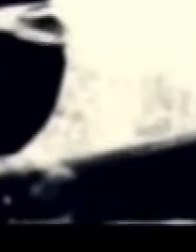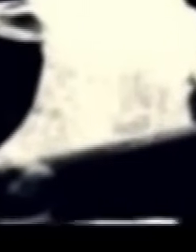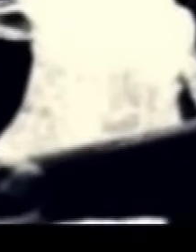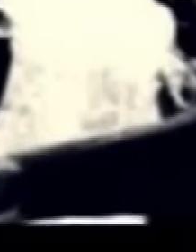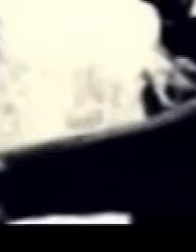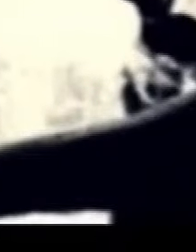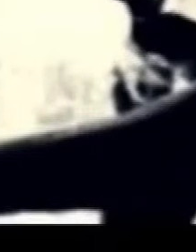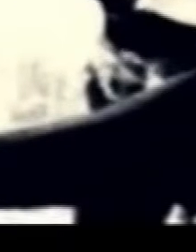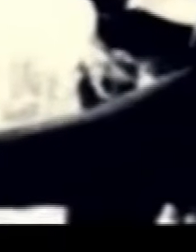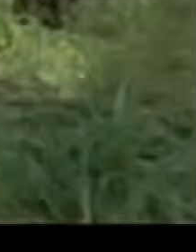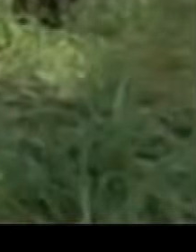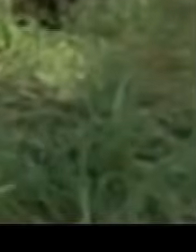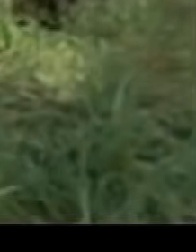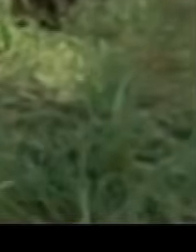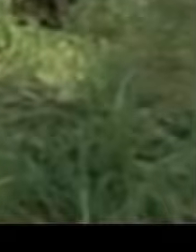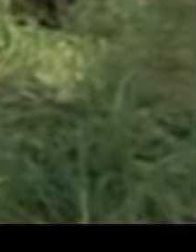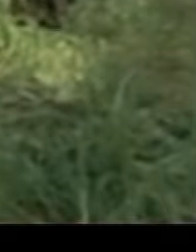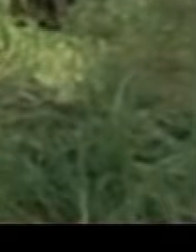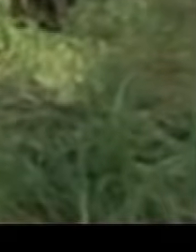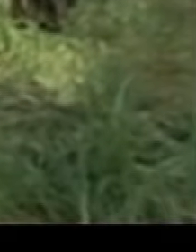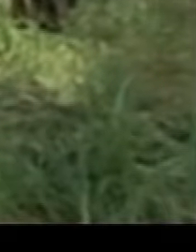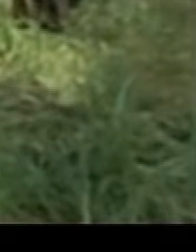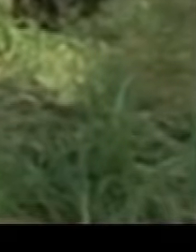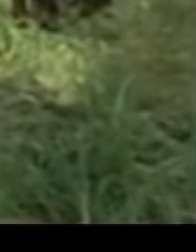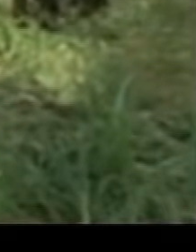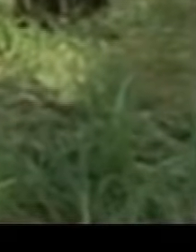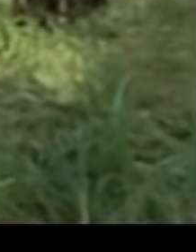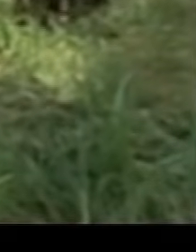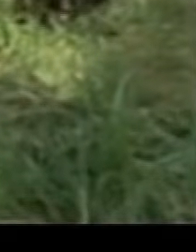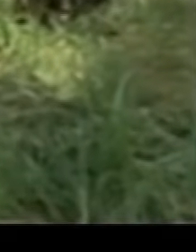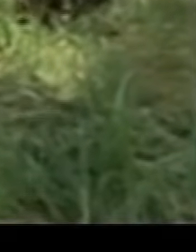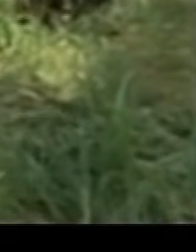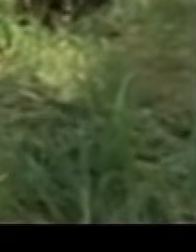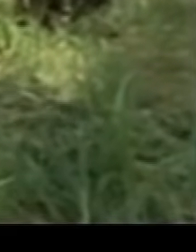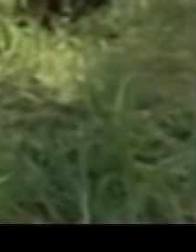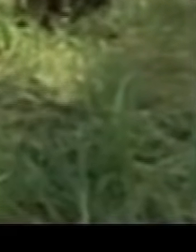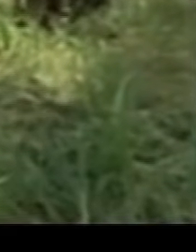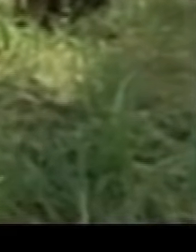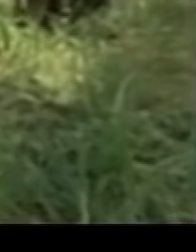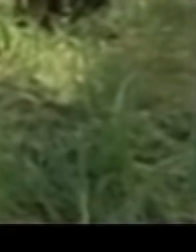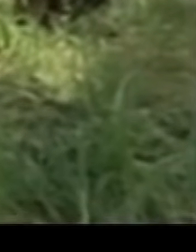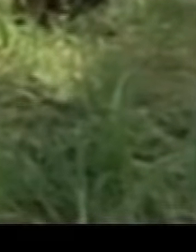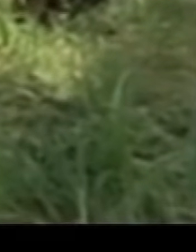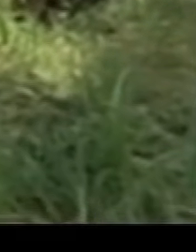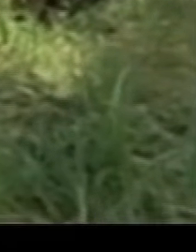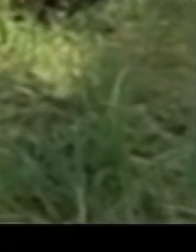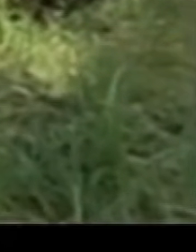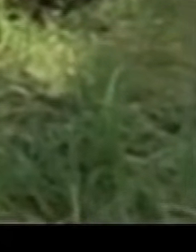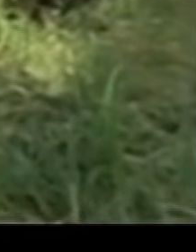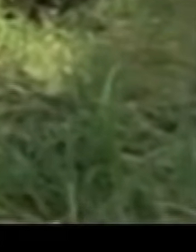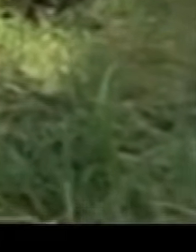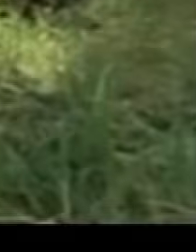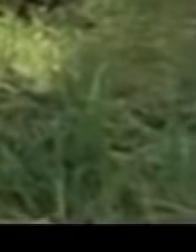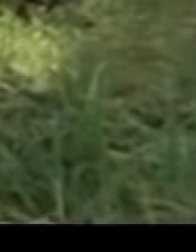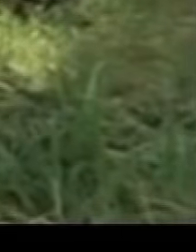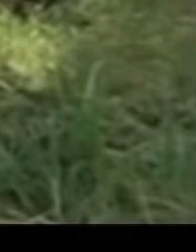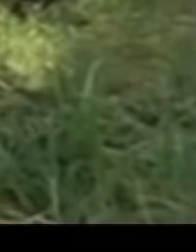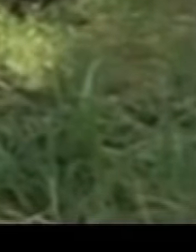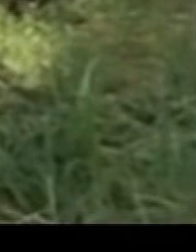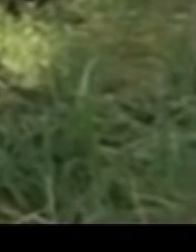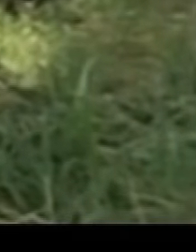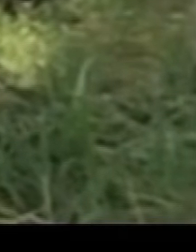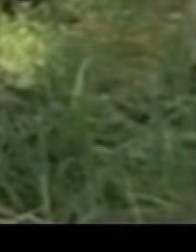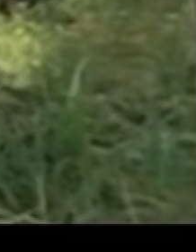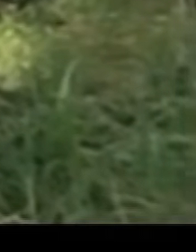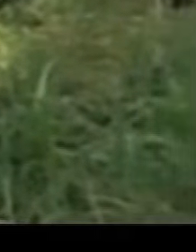Comrades, commanders, officers, and men of the People's Liberation Army of Namibia, I would first of all wish to